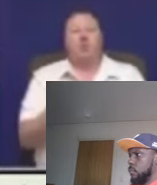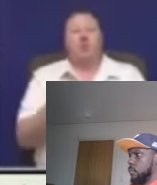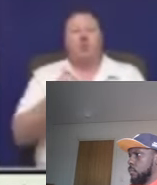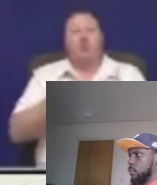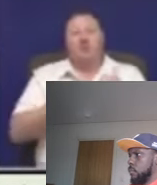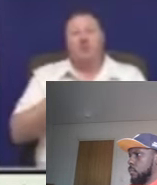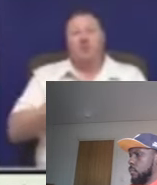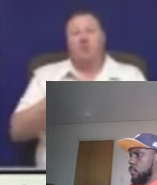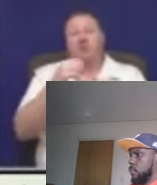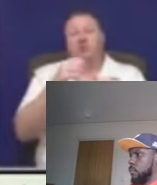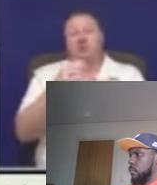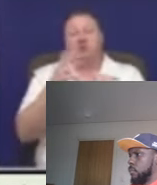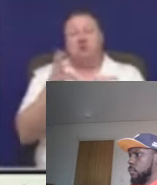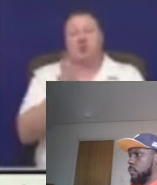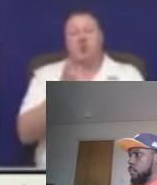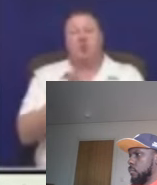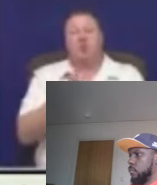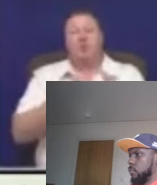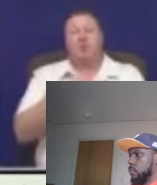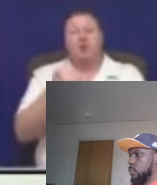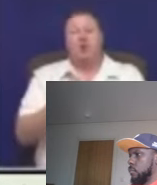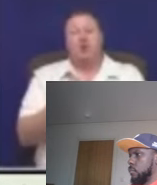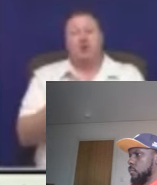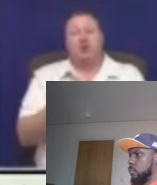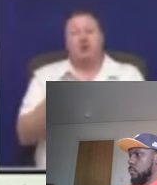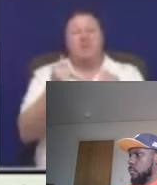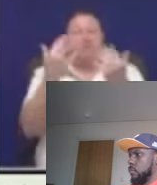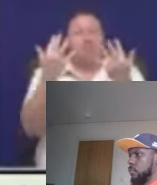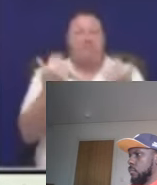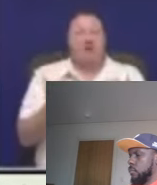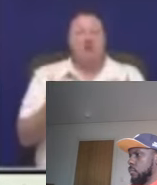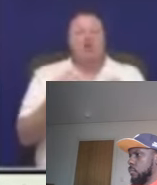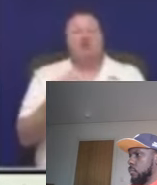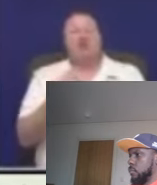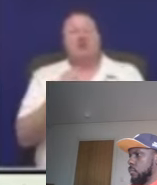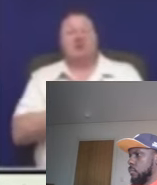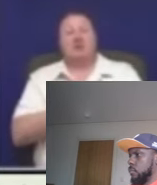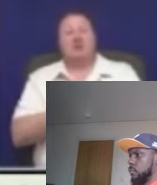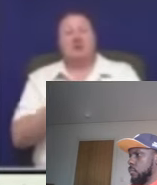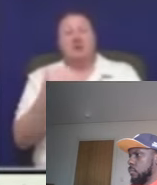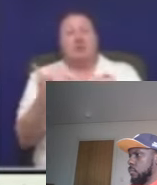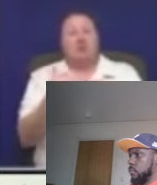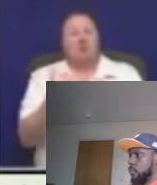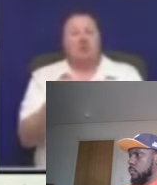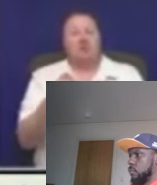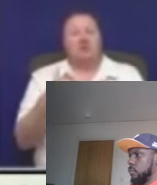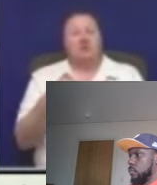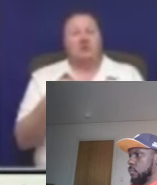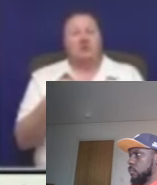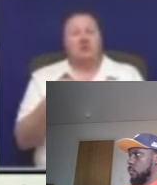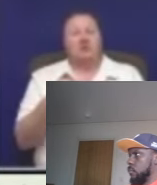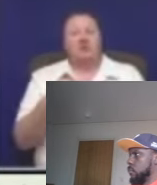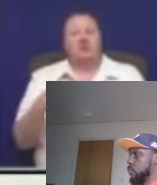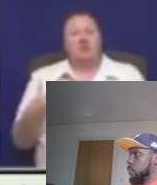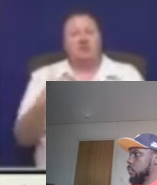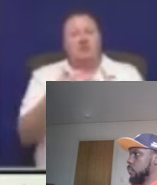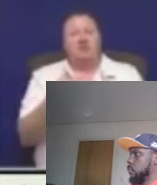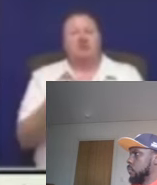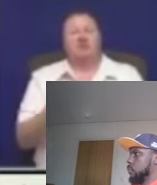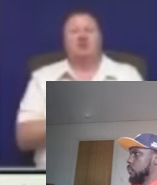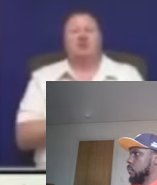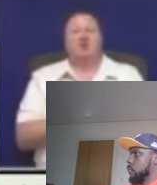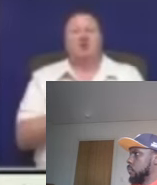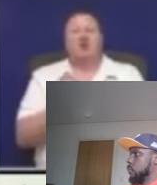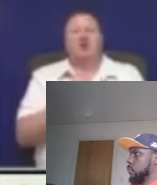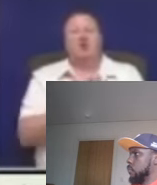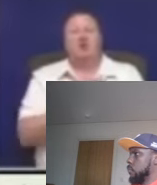performance to ensure that these projects adhere to budgetary and time constraints. By centralizing contract